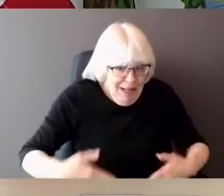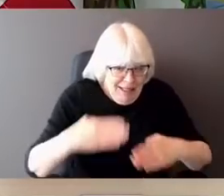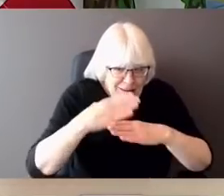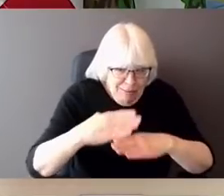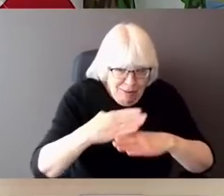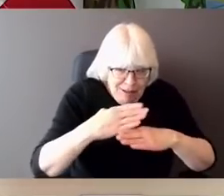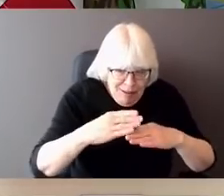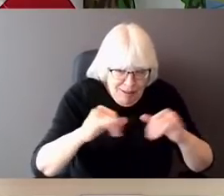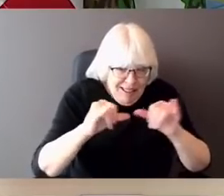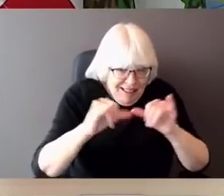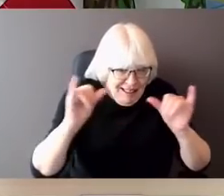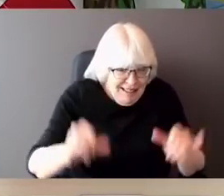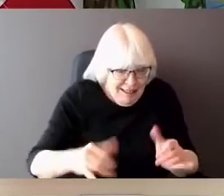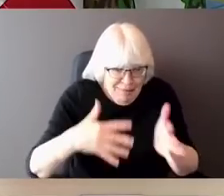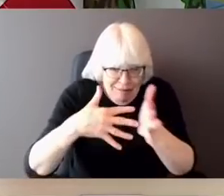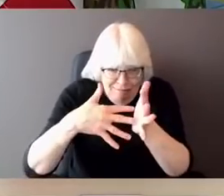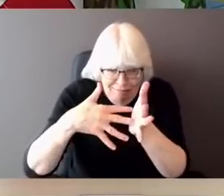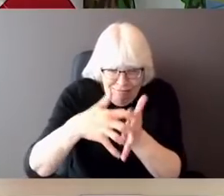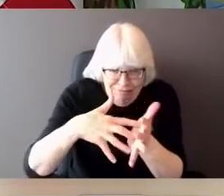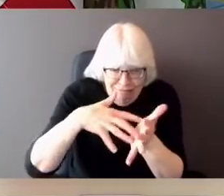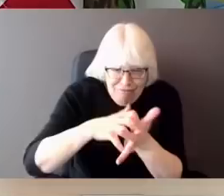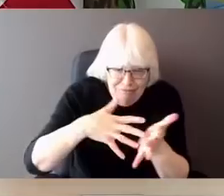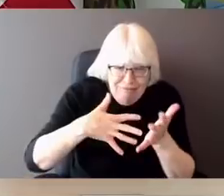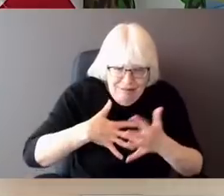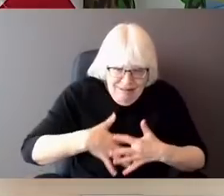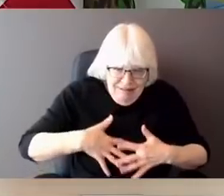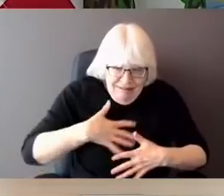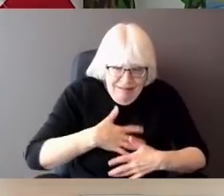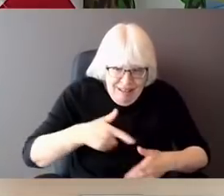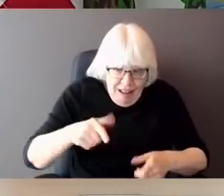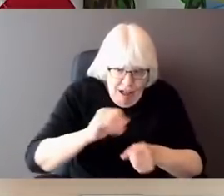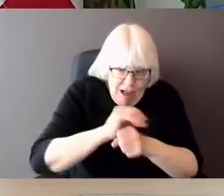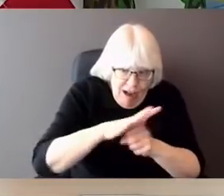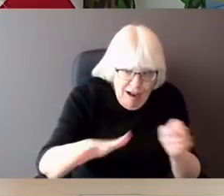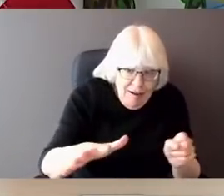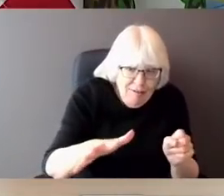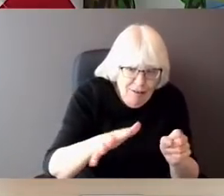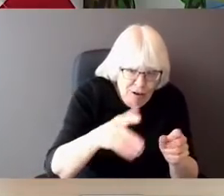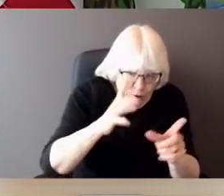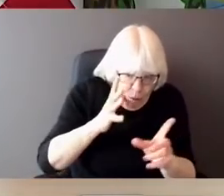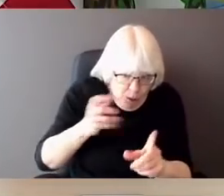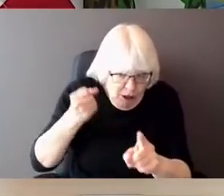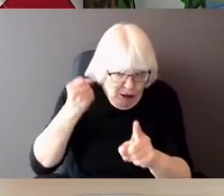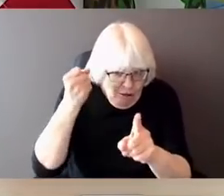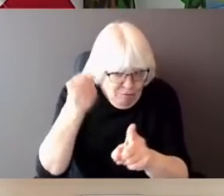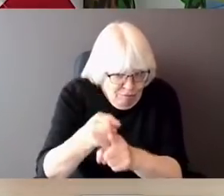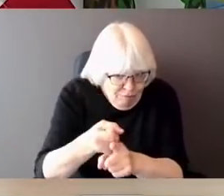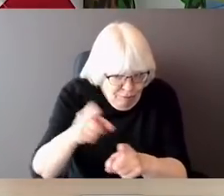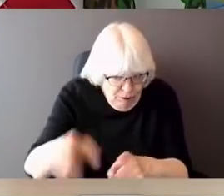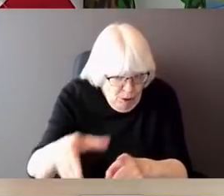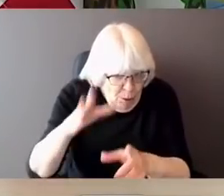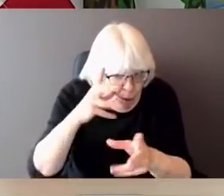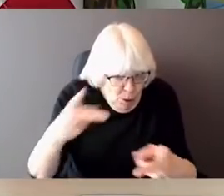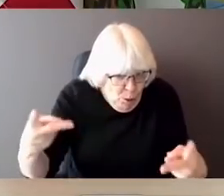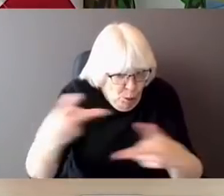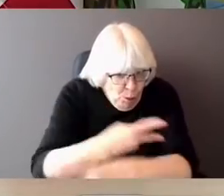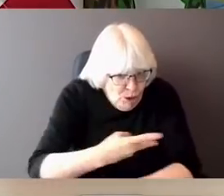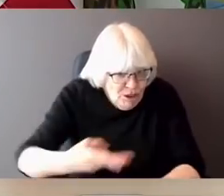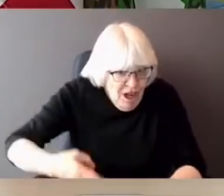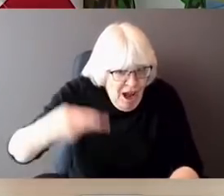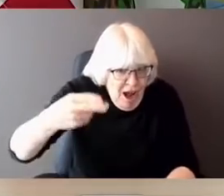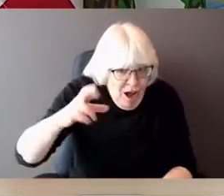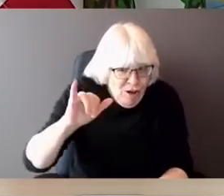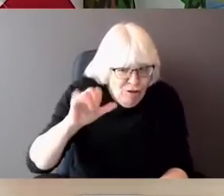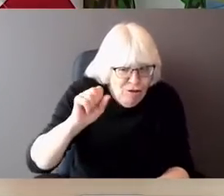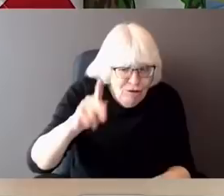whether COVID-19 poses a larger risk to their well-being compared to other viruses that have been around longer than COVID-19.